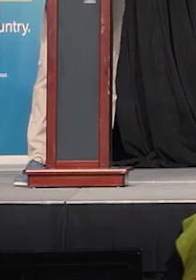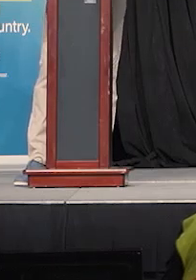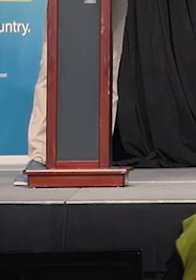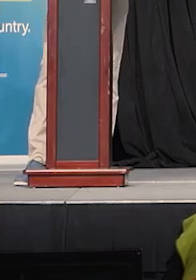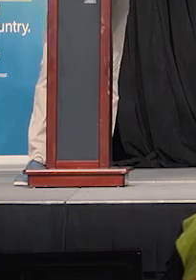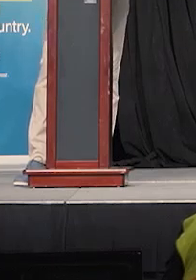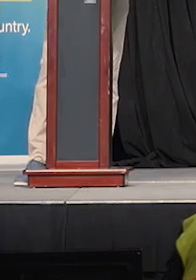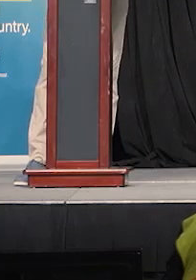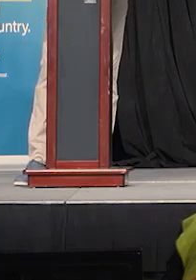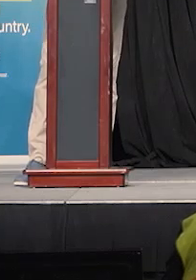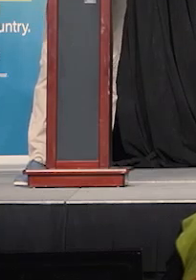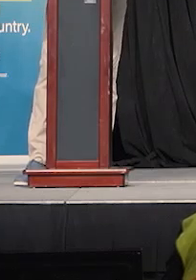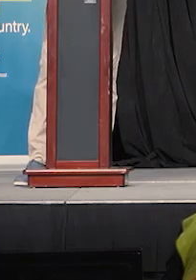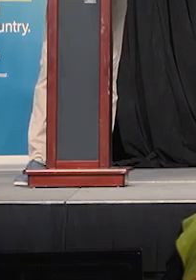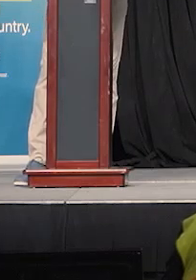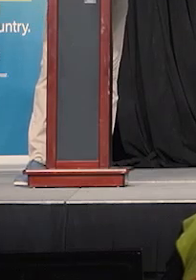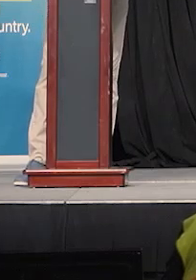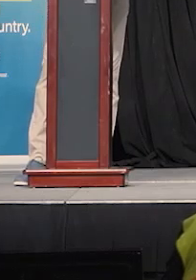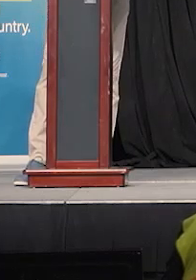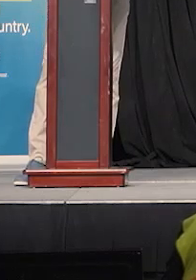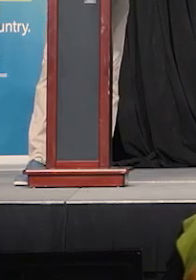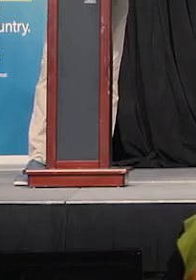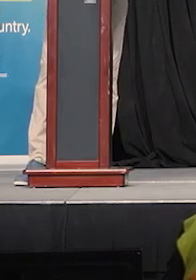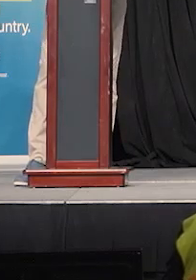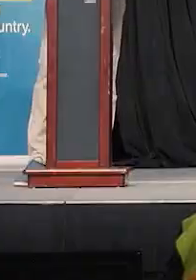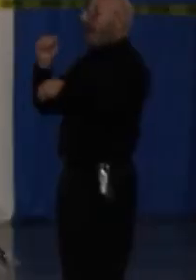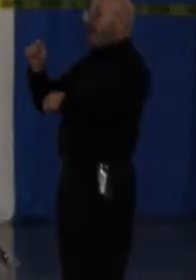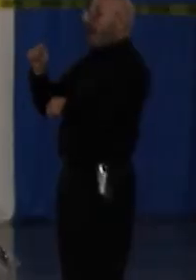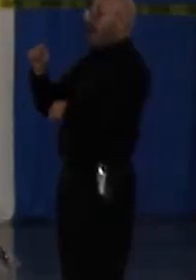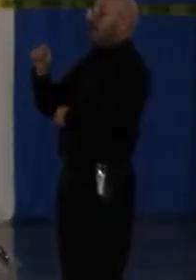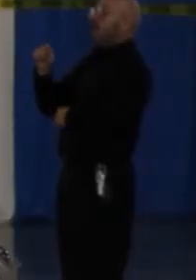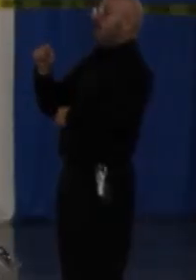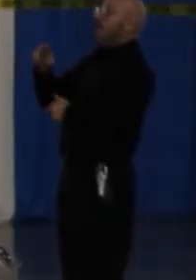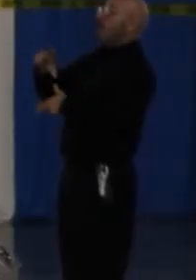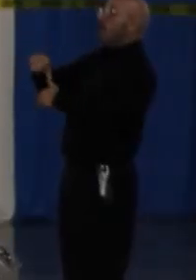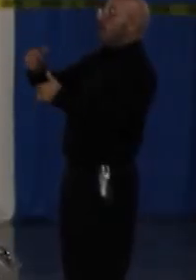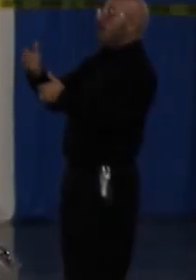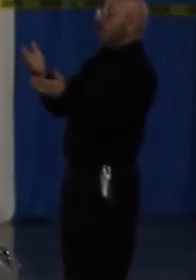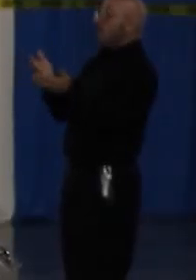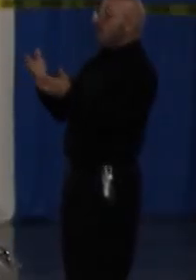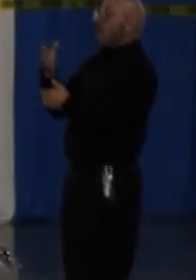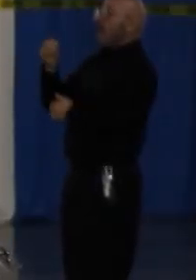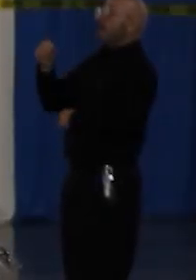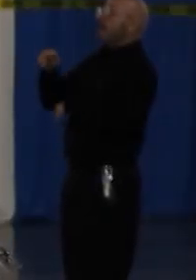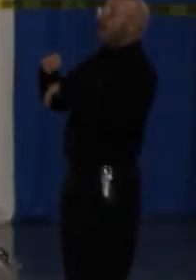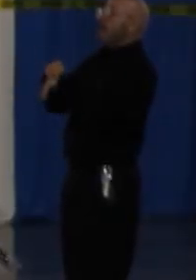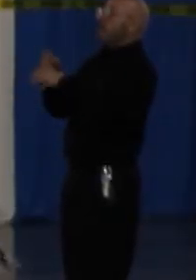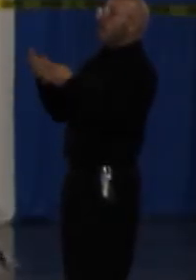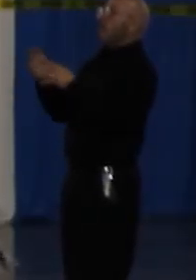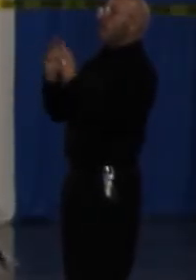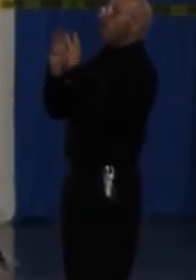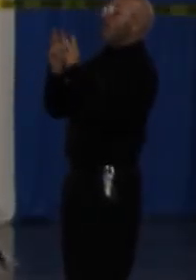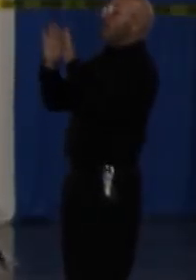been more. So it's been a focus here at the Hurricane Center and at the National Weather Service. Can we do a little bit better